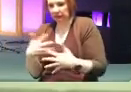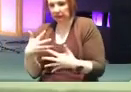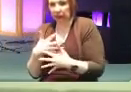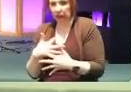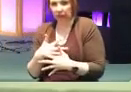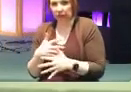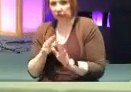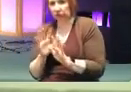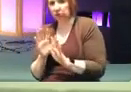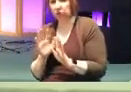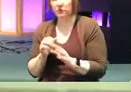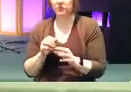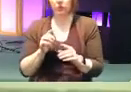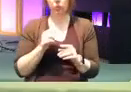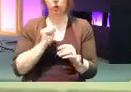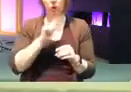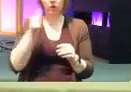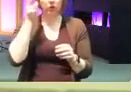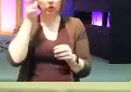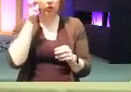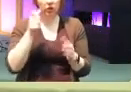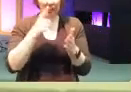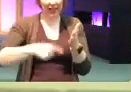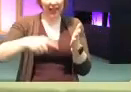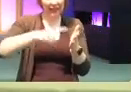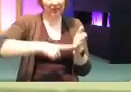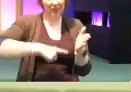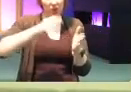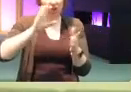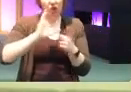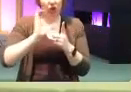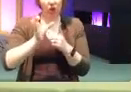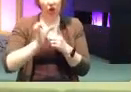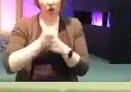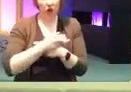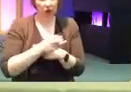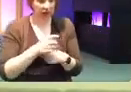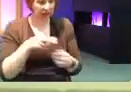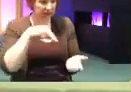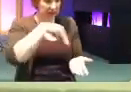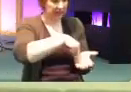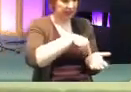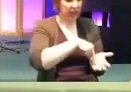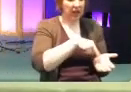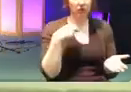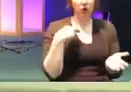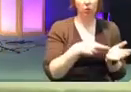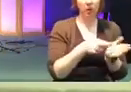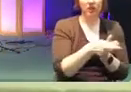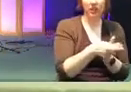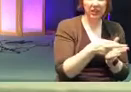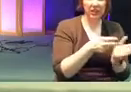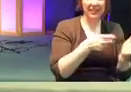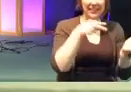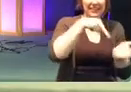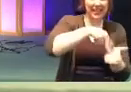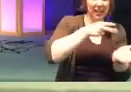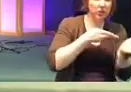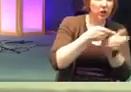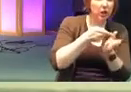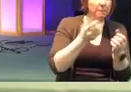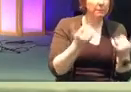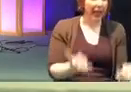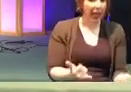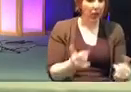fear. We've all heard the phrase cancel culture. To stand now for righteousness, to stand for truth, it may cost you your